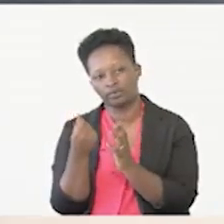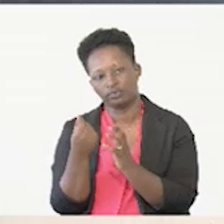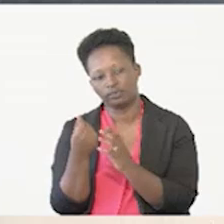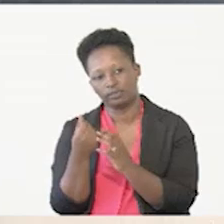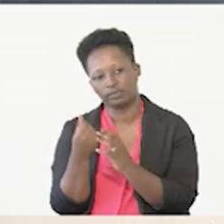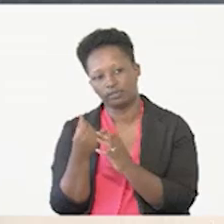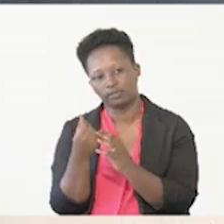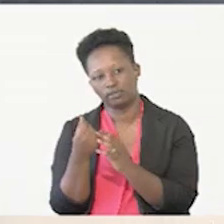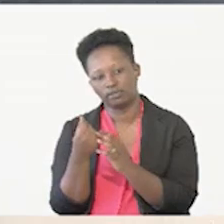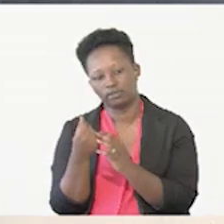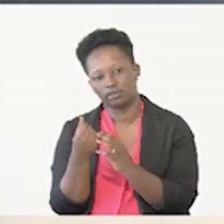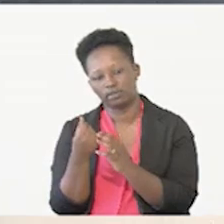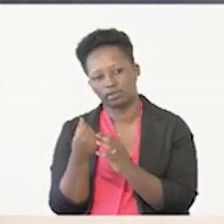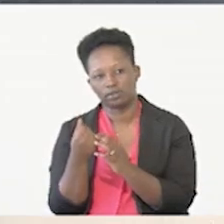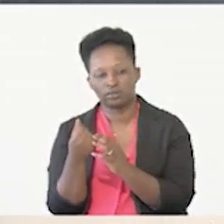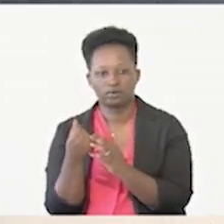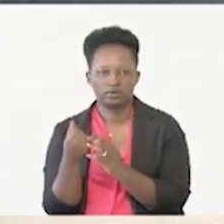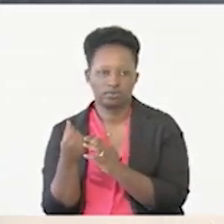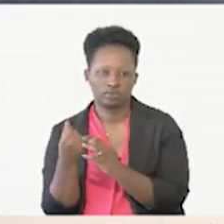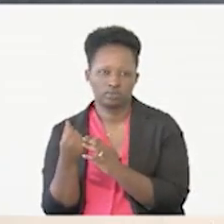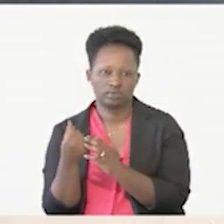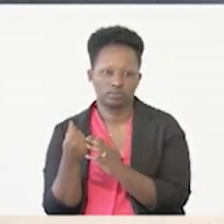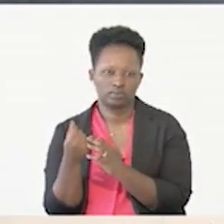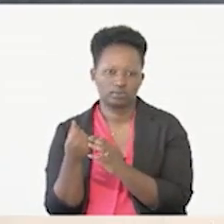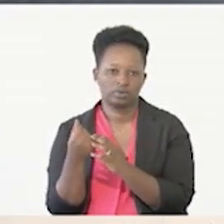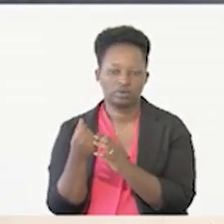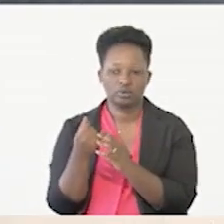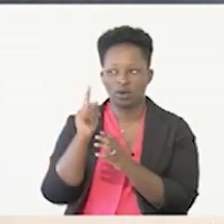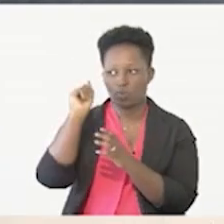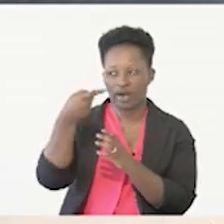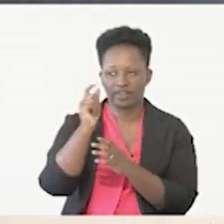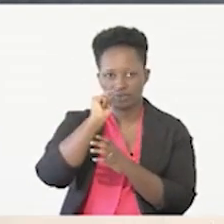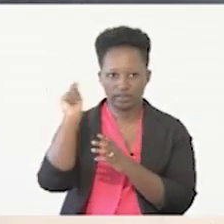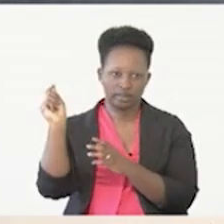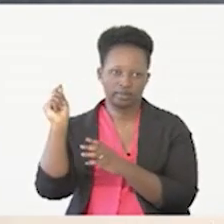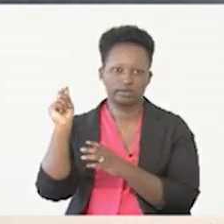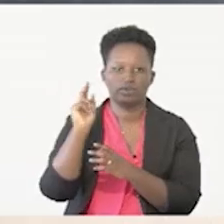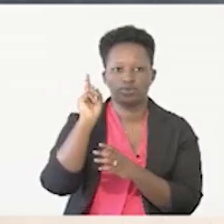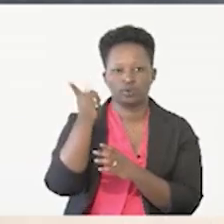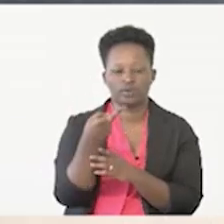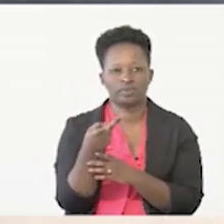you can look for a suitable scale. We can use maybe 1,000,